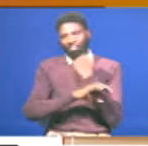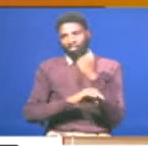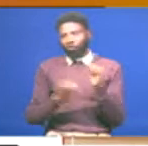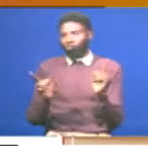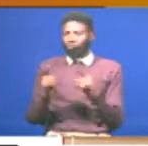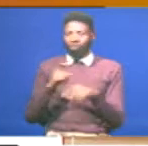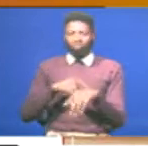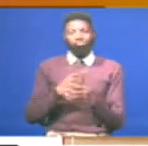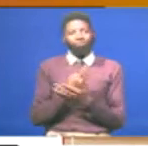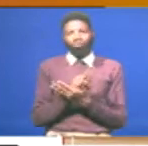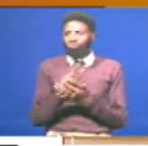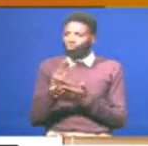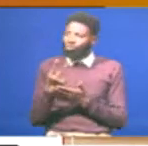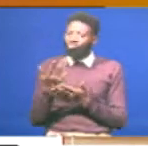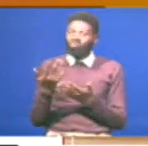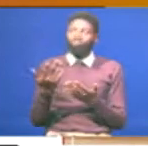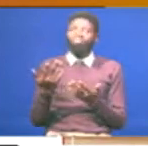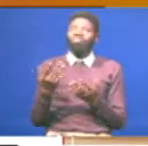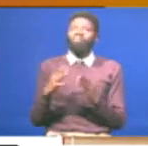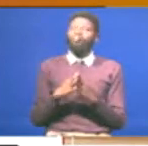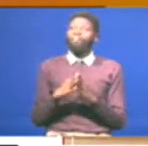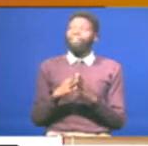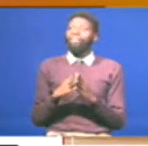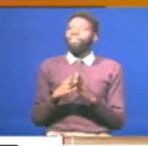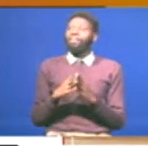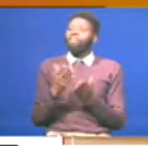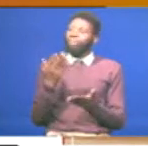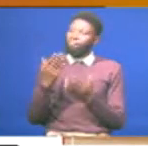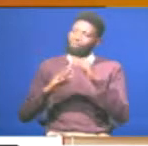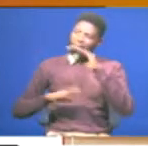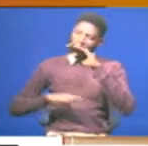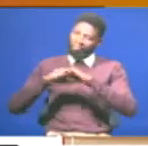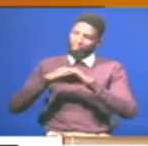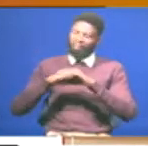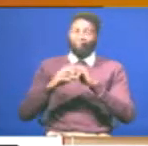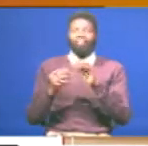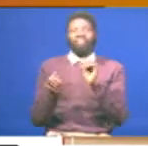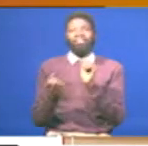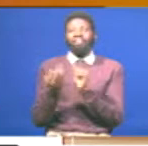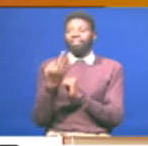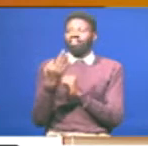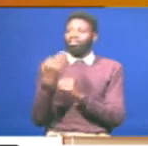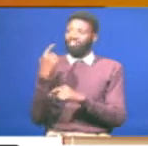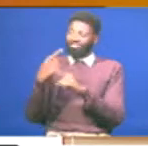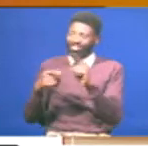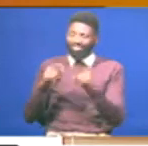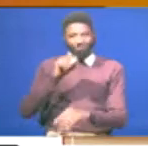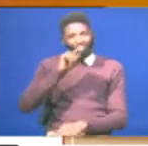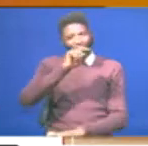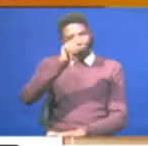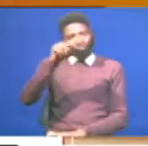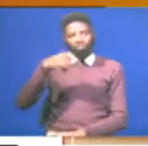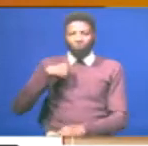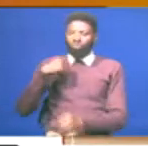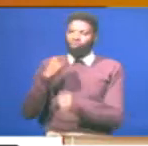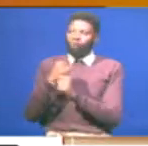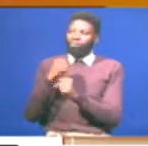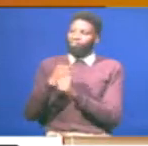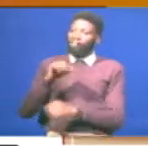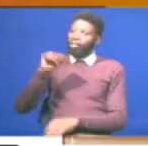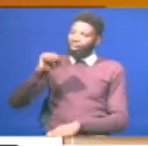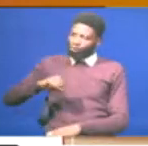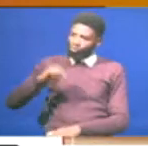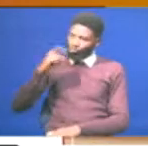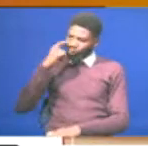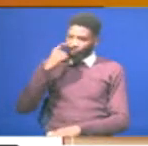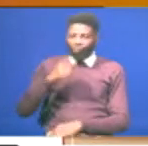to a maximum of about 13 years that I have done in South Sudan. So, yeah. But that